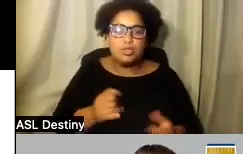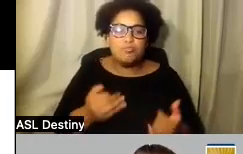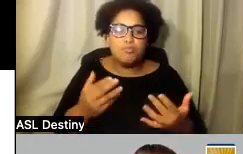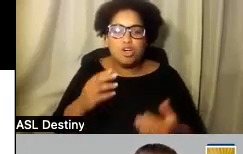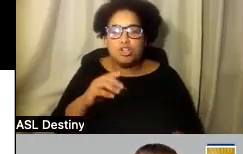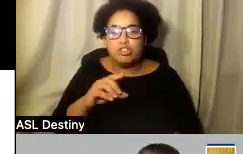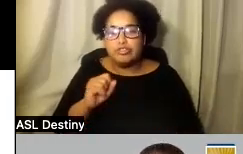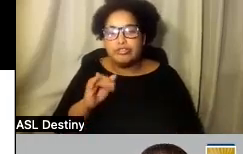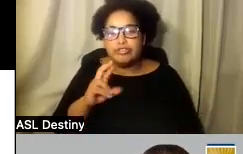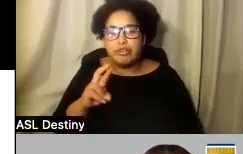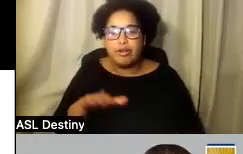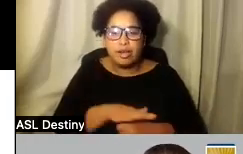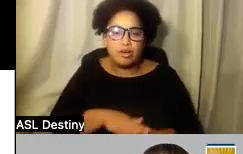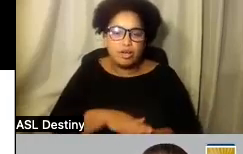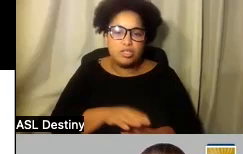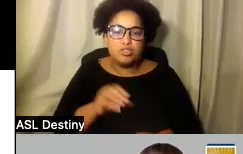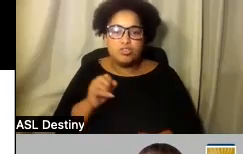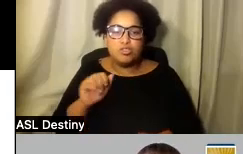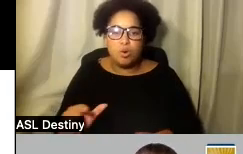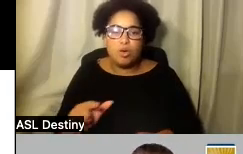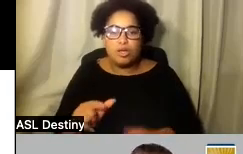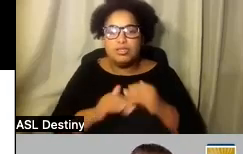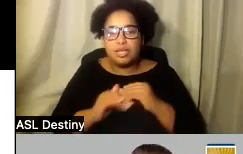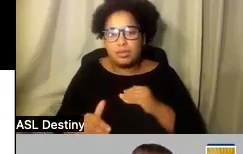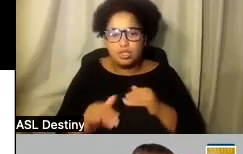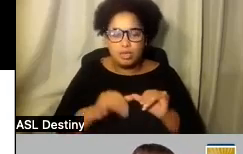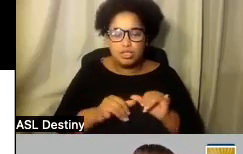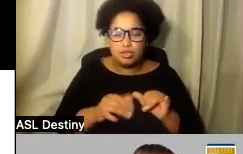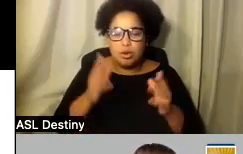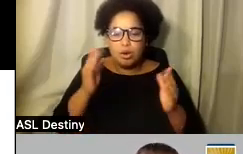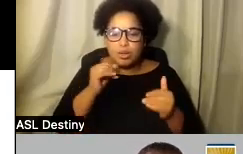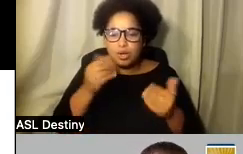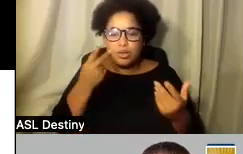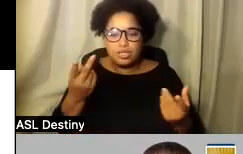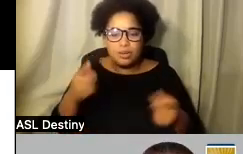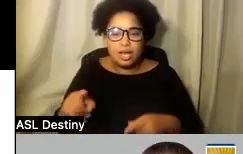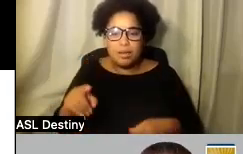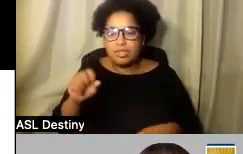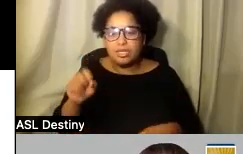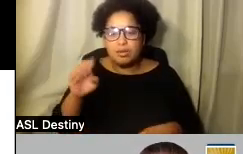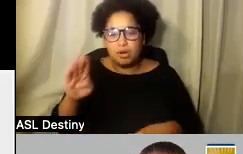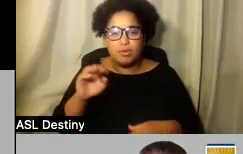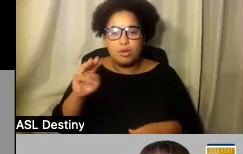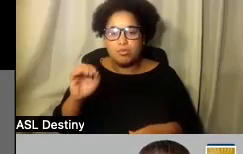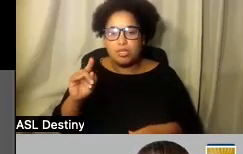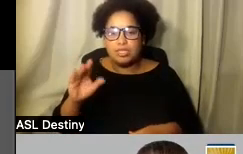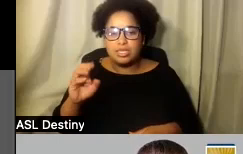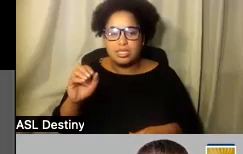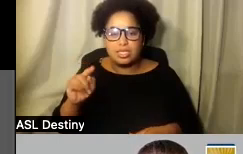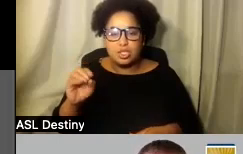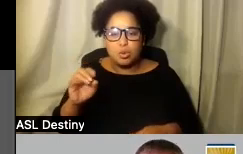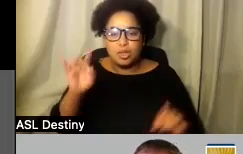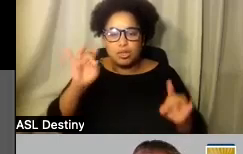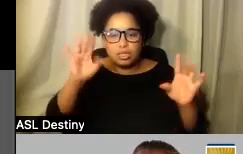stabilization measures so we don't see another event like we saw in Santa Barbara in the city of Montecito with that very